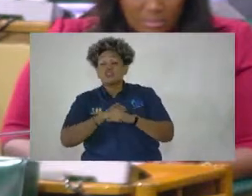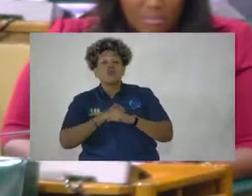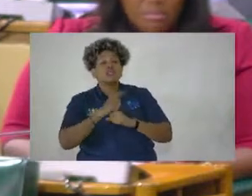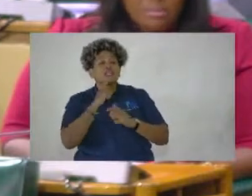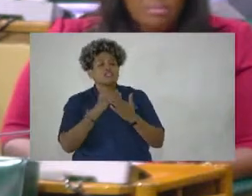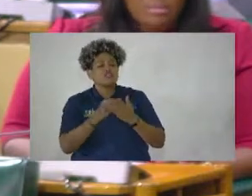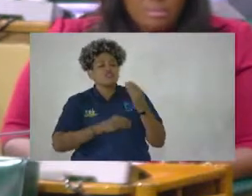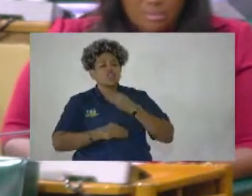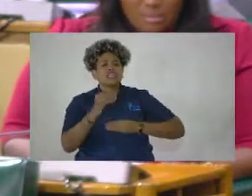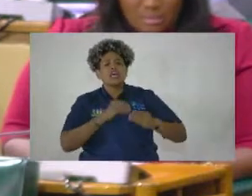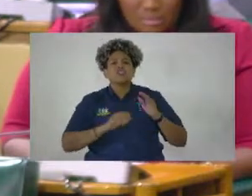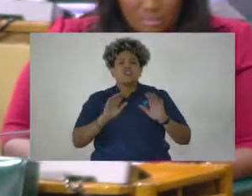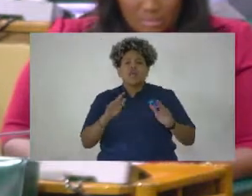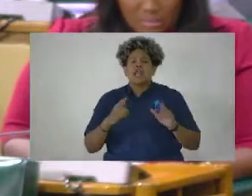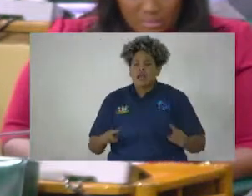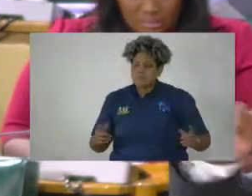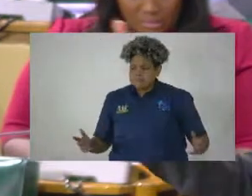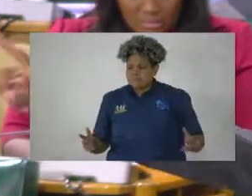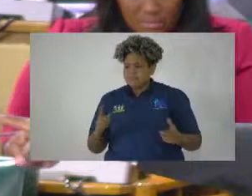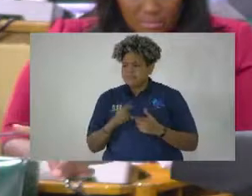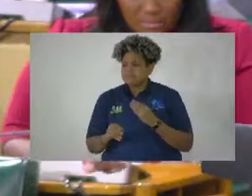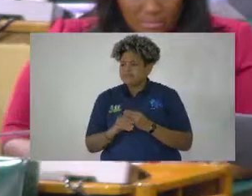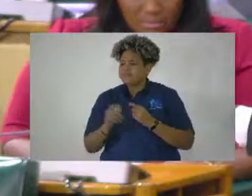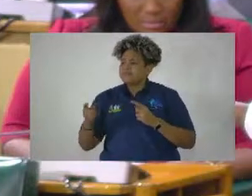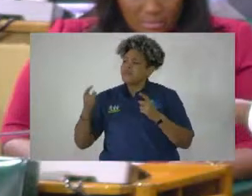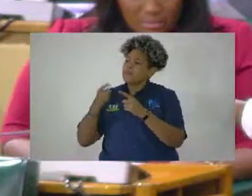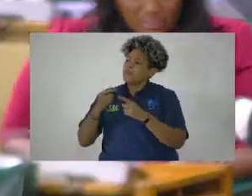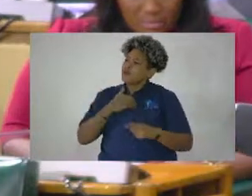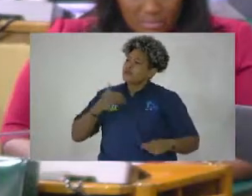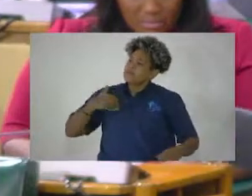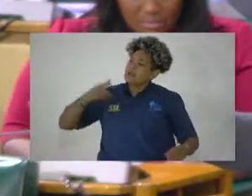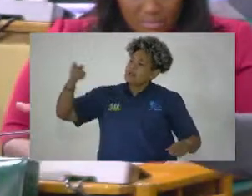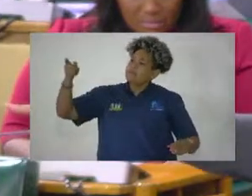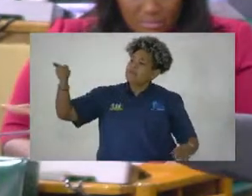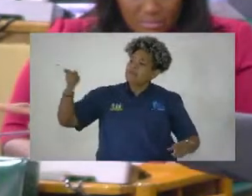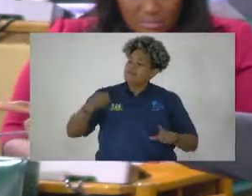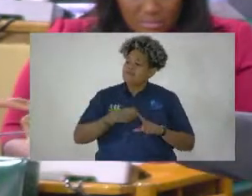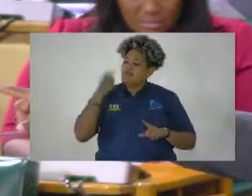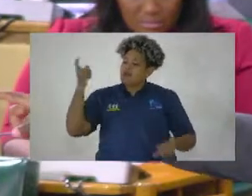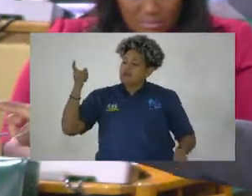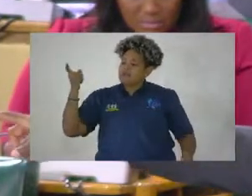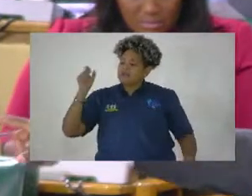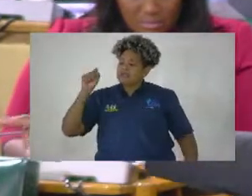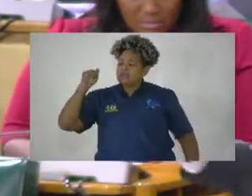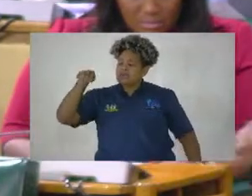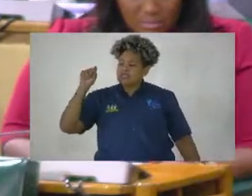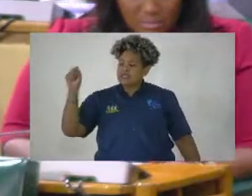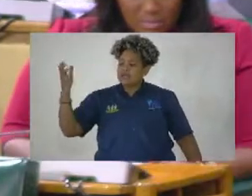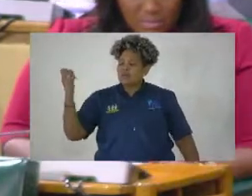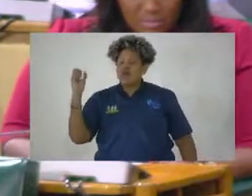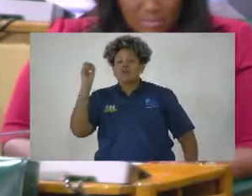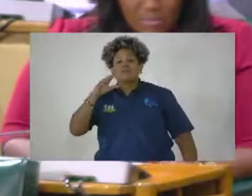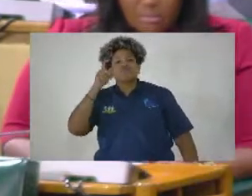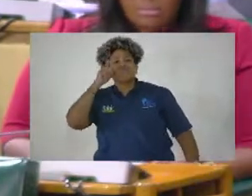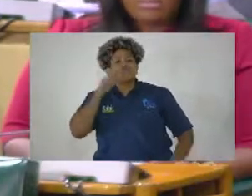transaction. And the point that the member from St. James wanted to make